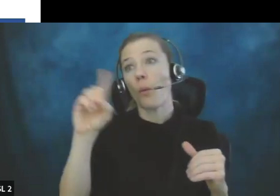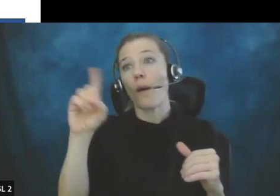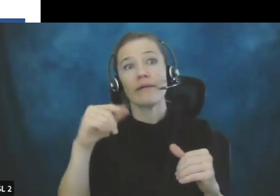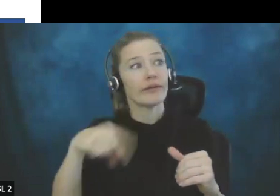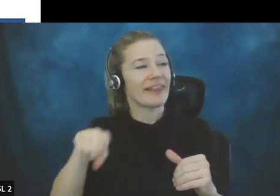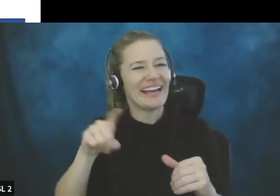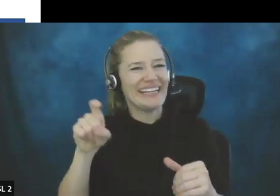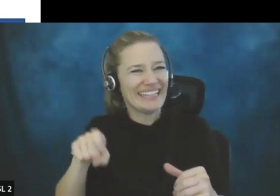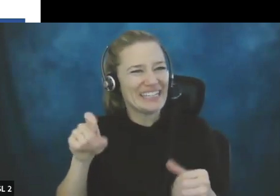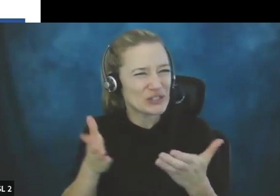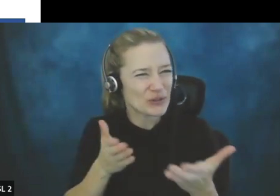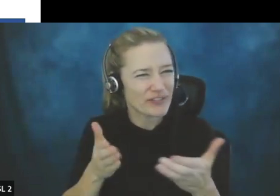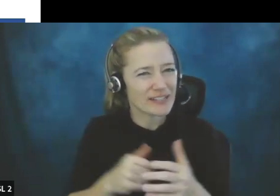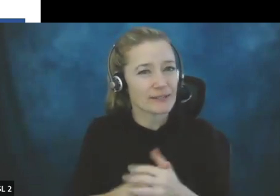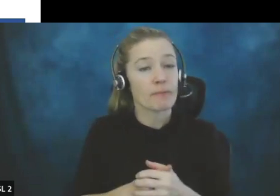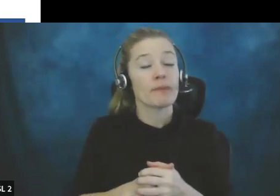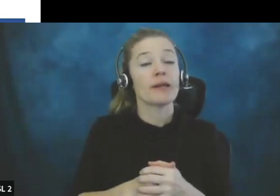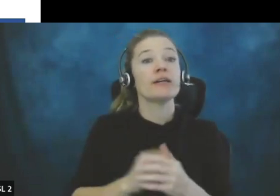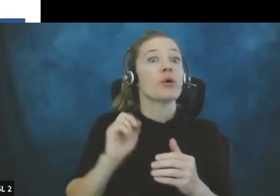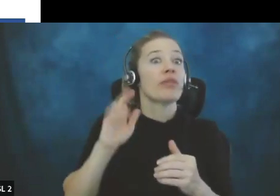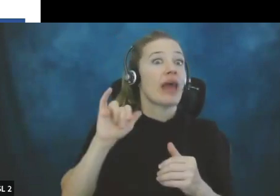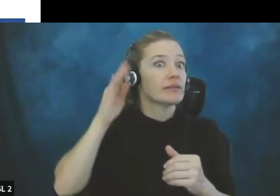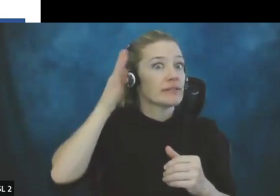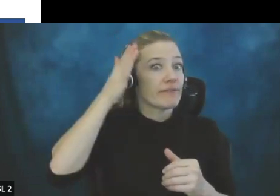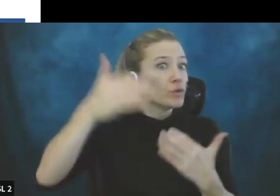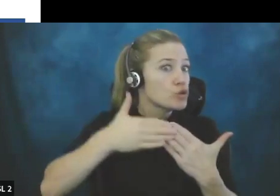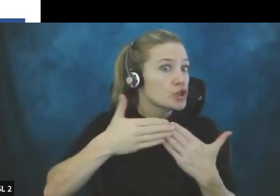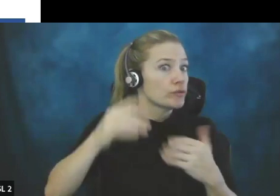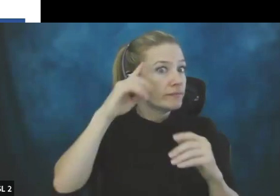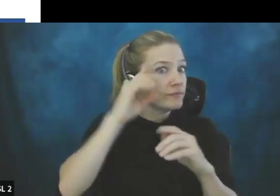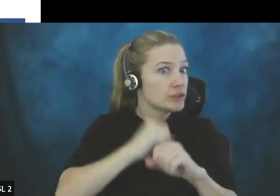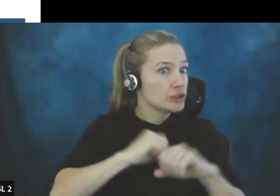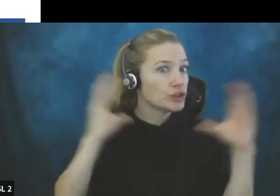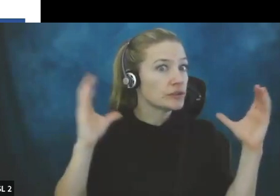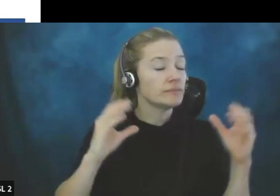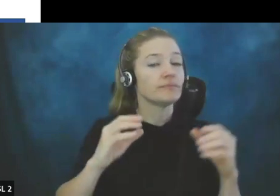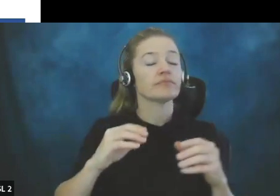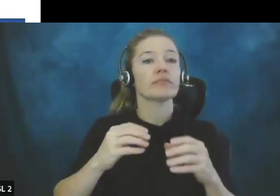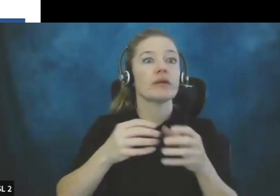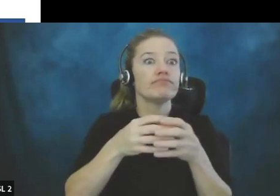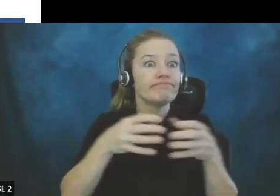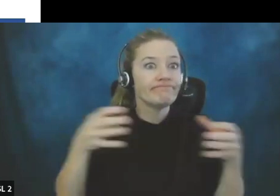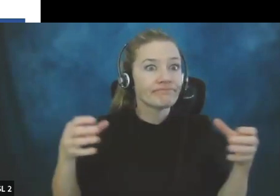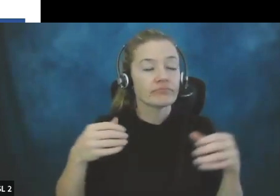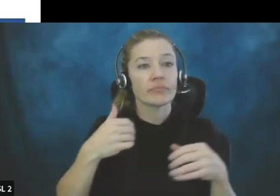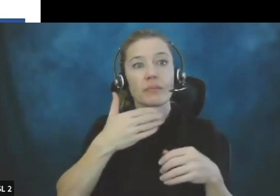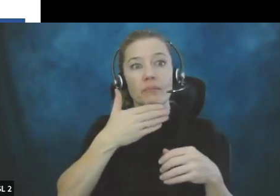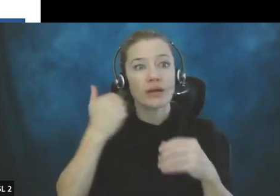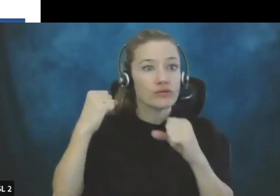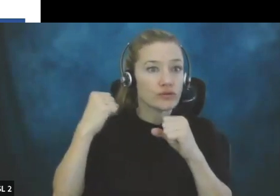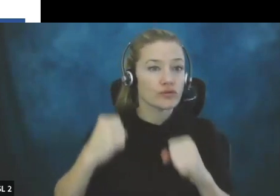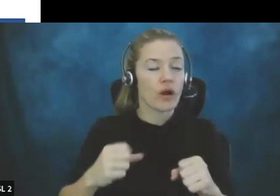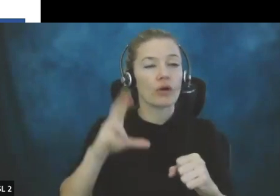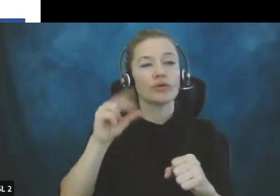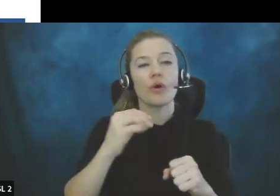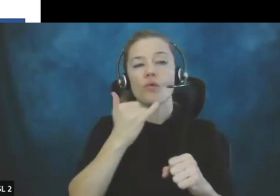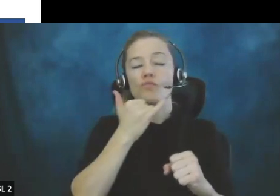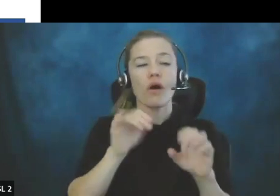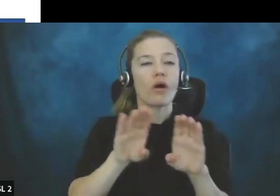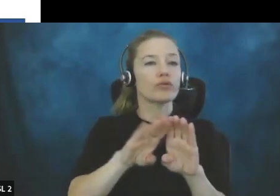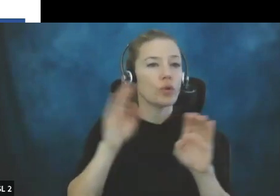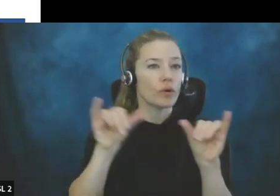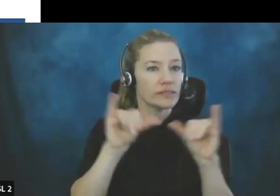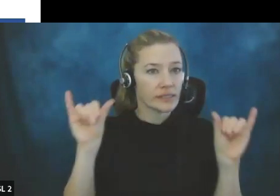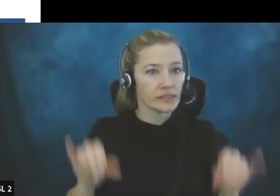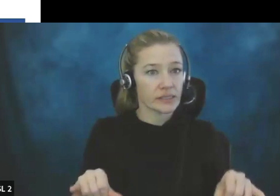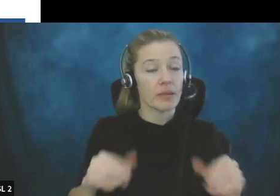it. And so that's sort of what's ahead. That's what we're working on right now, is really building out this no wrong door system for the